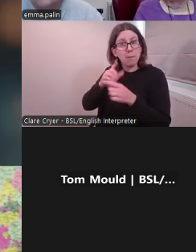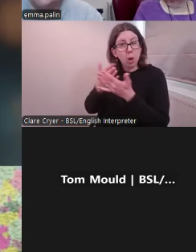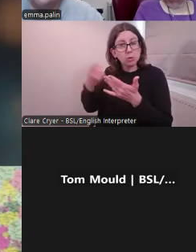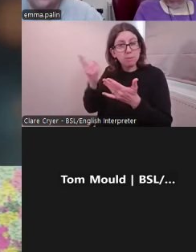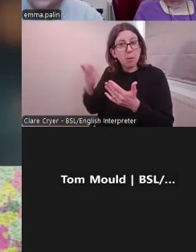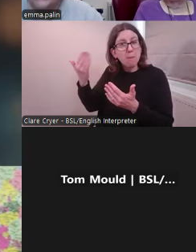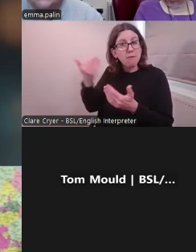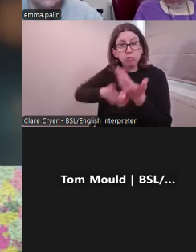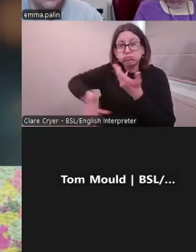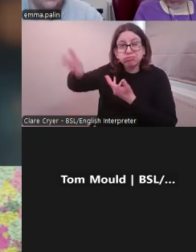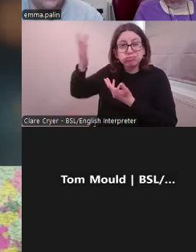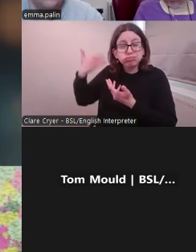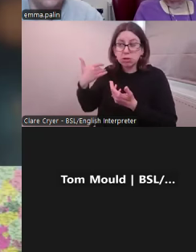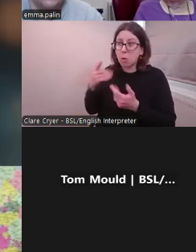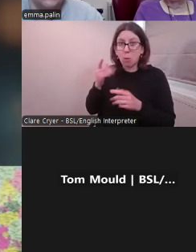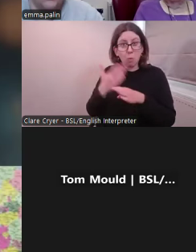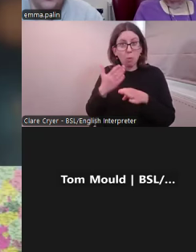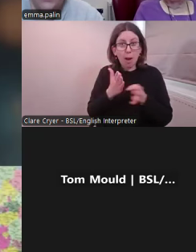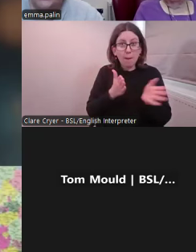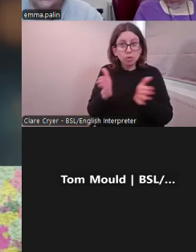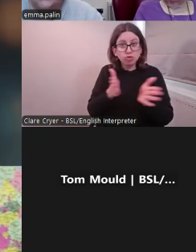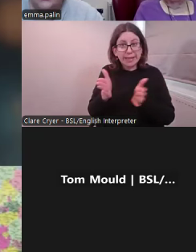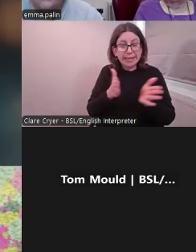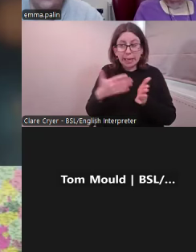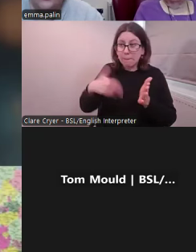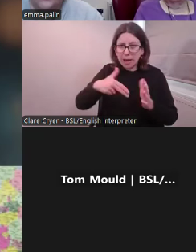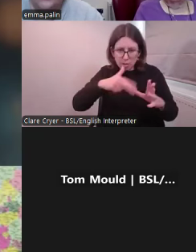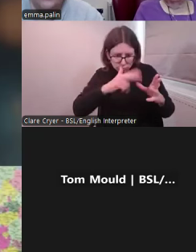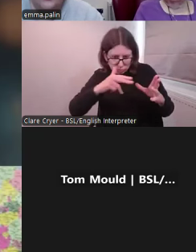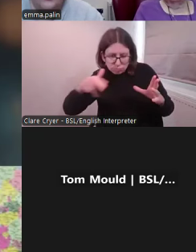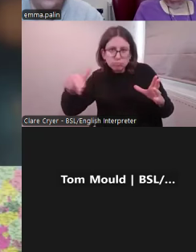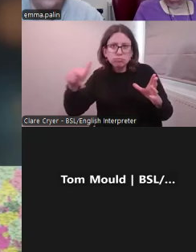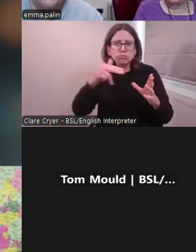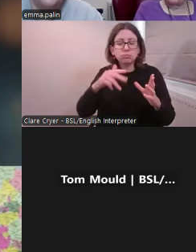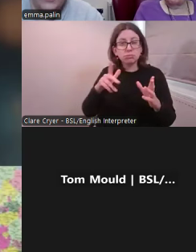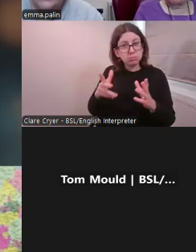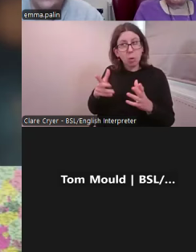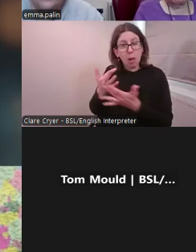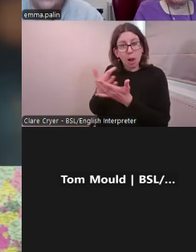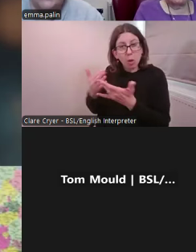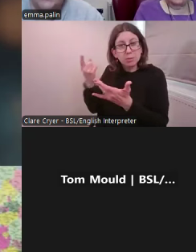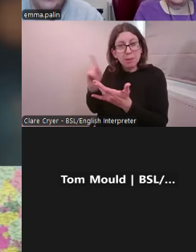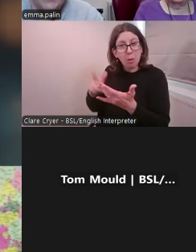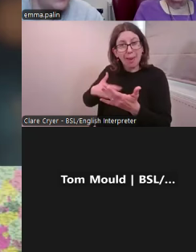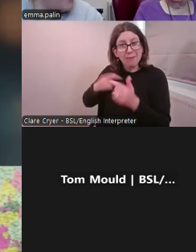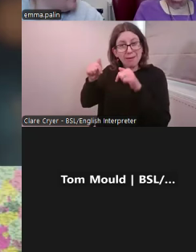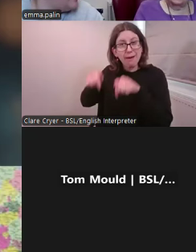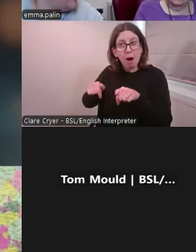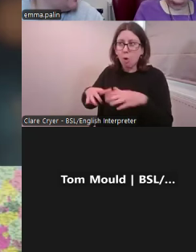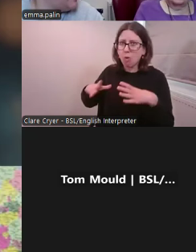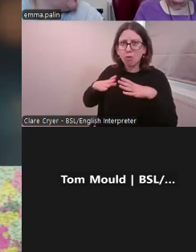to decorate ceramics. So it's quite a passion for the people that live here. So